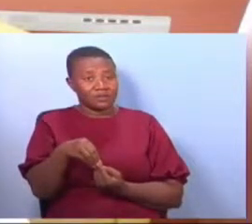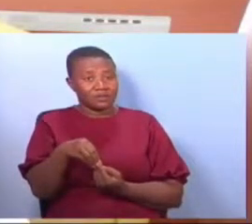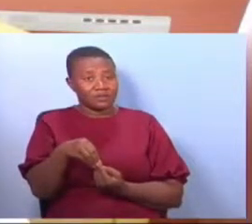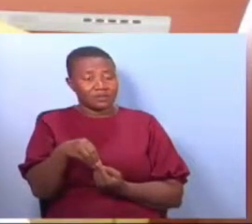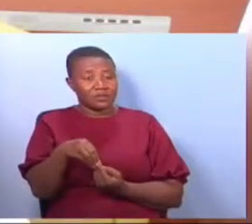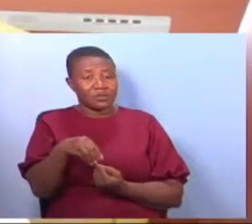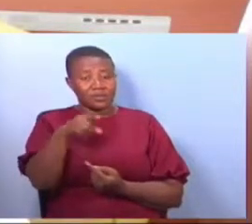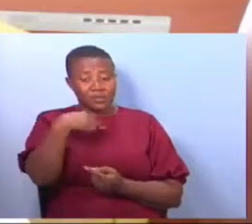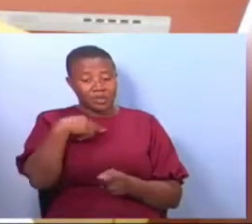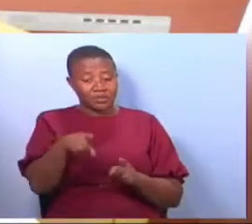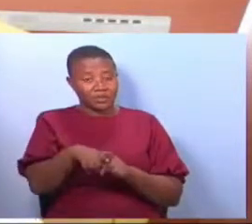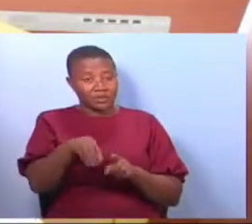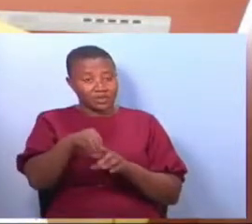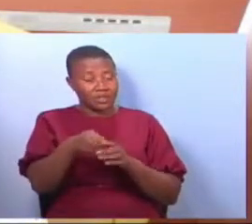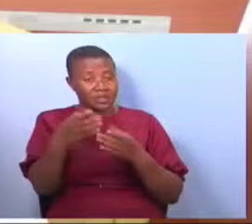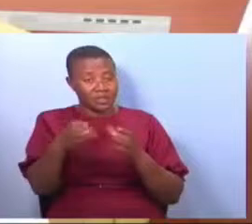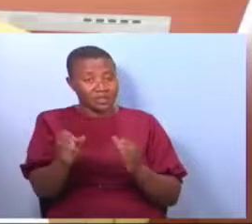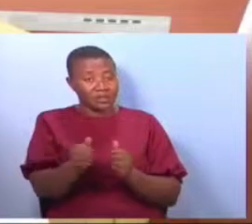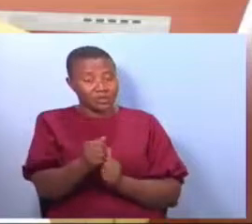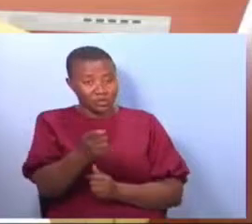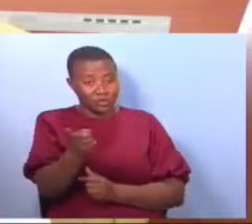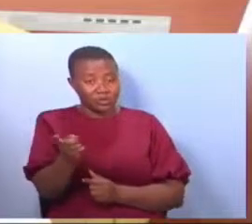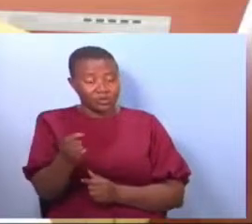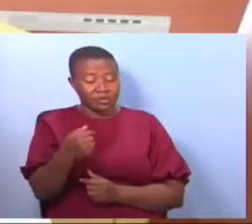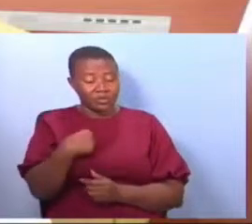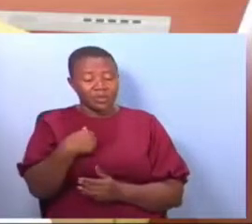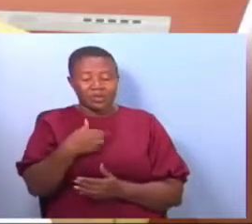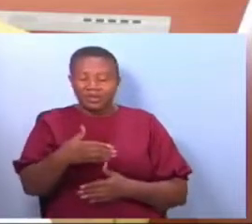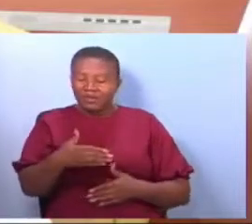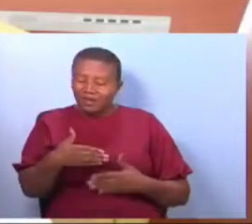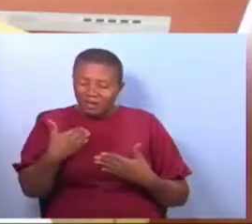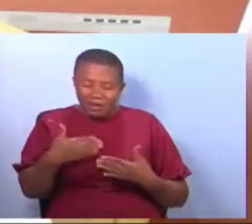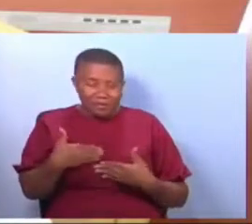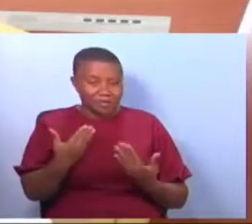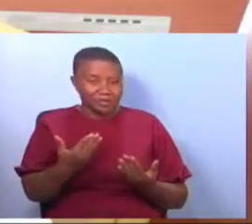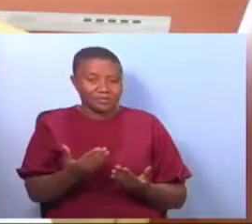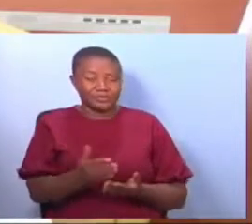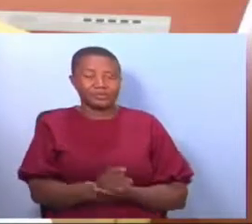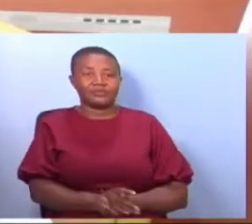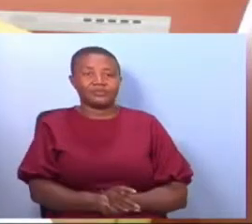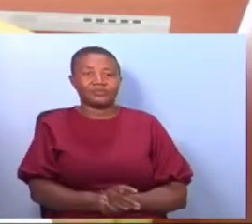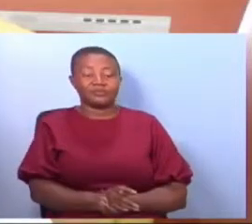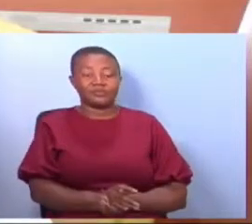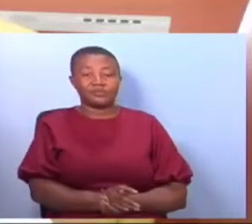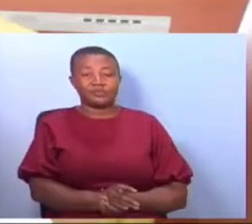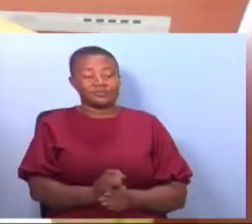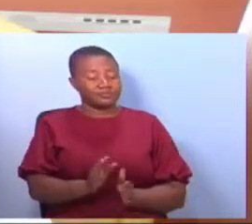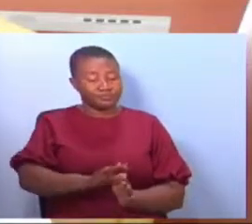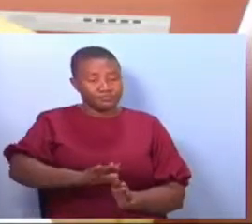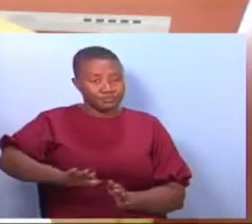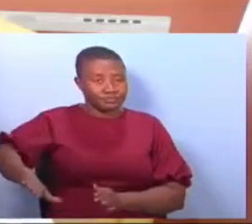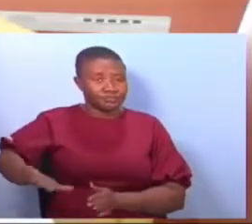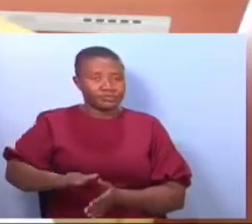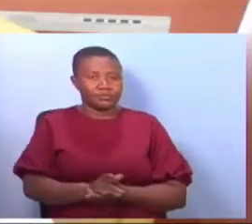my classmate. I feel very humbled by that. Mr. Speaker, besides that,